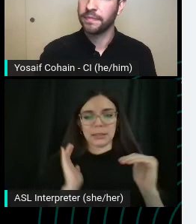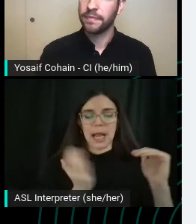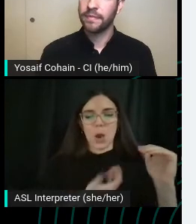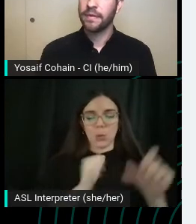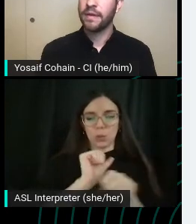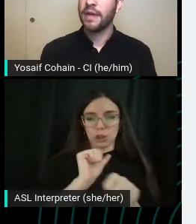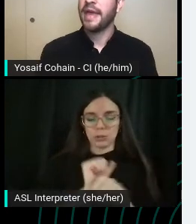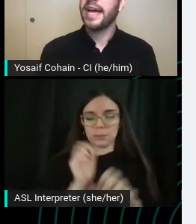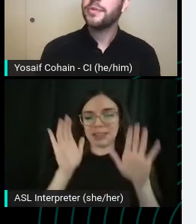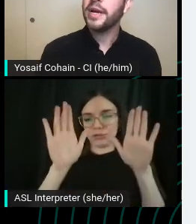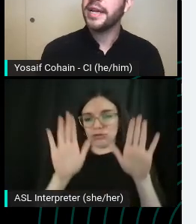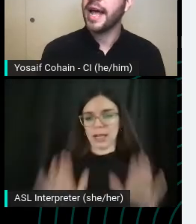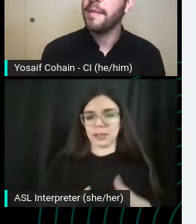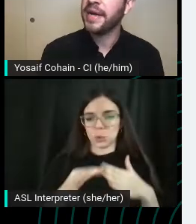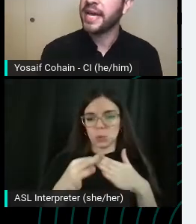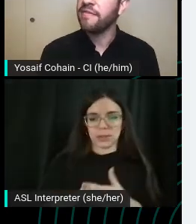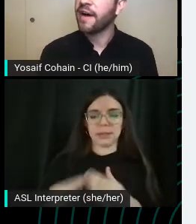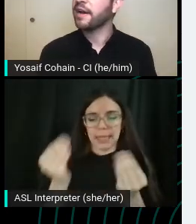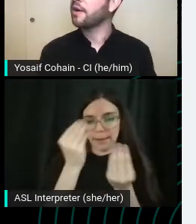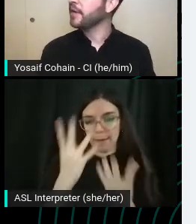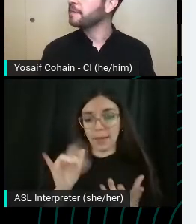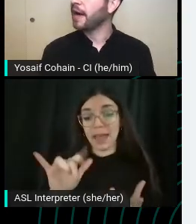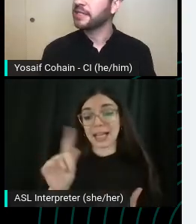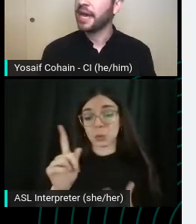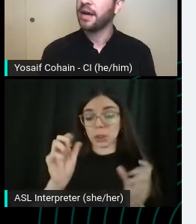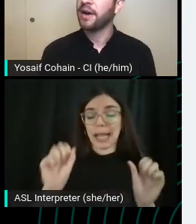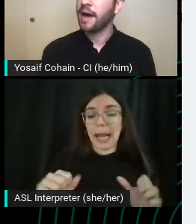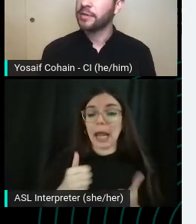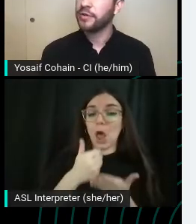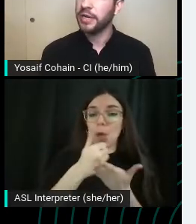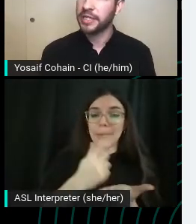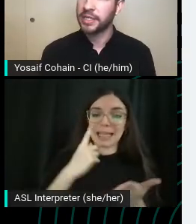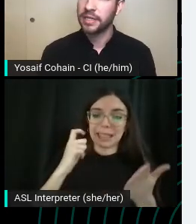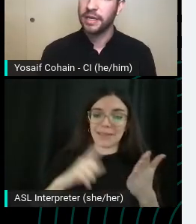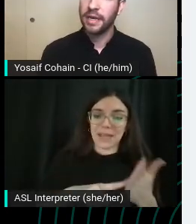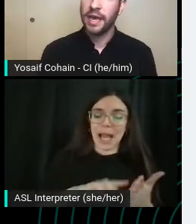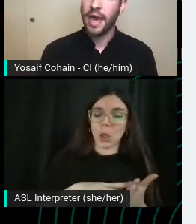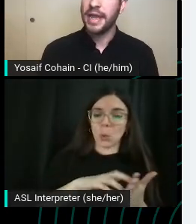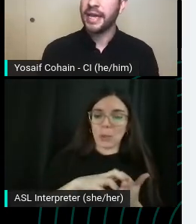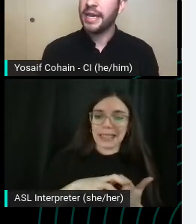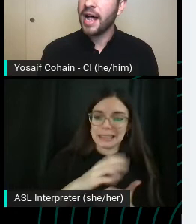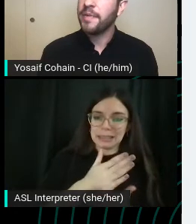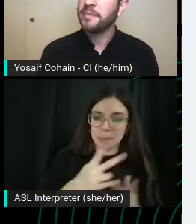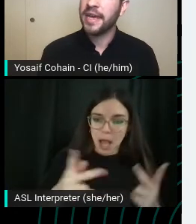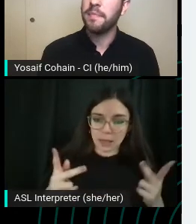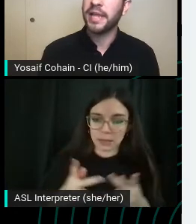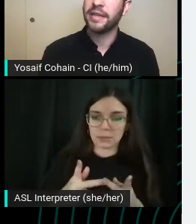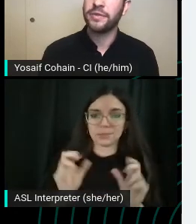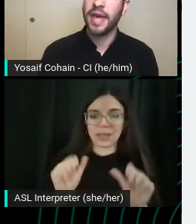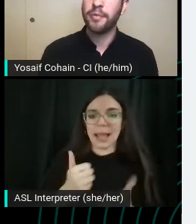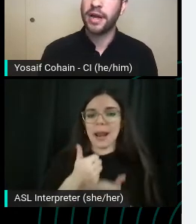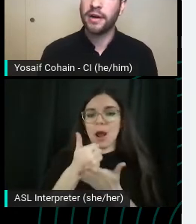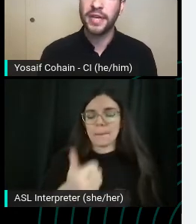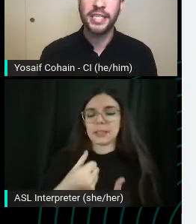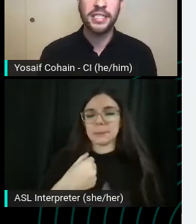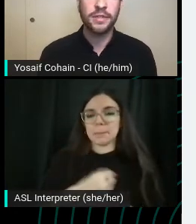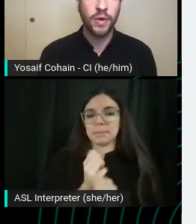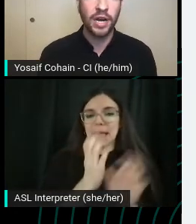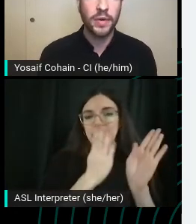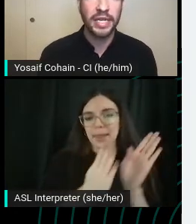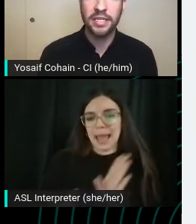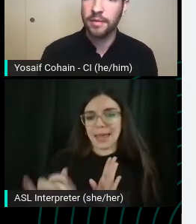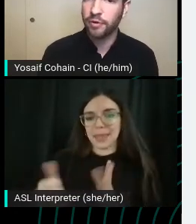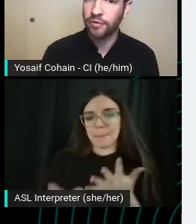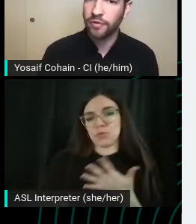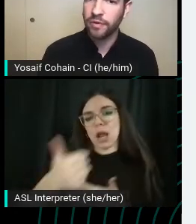data. And that's where it can help identify our weak spots and our opportunities. And it can help us make a plan that prioritizes